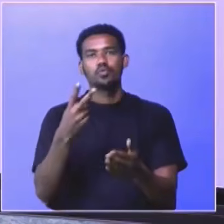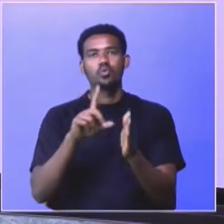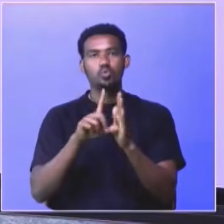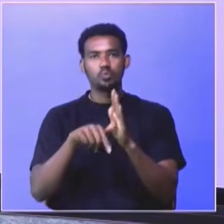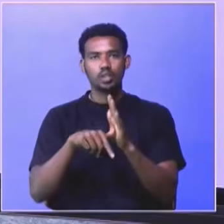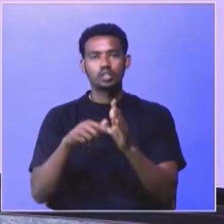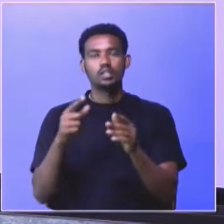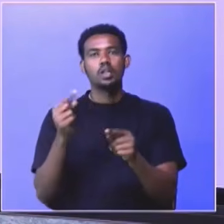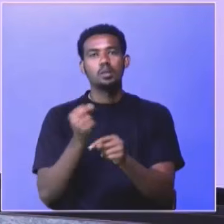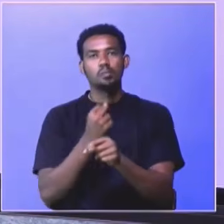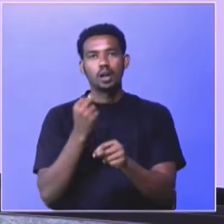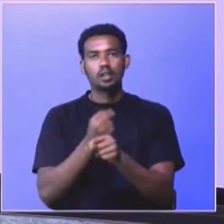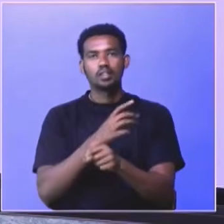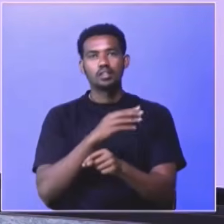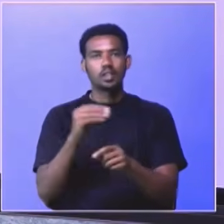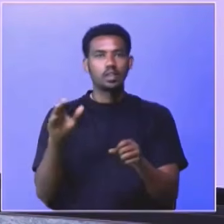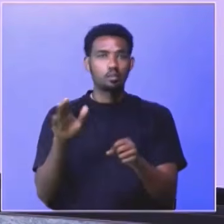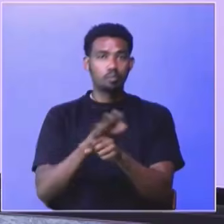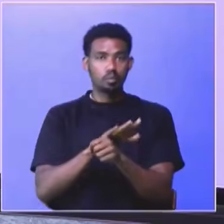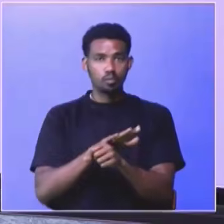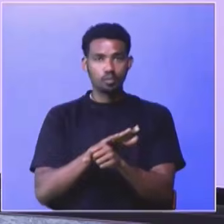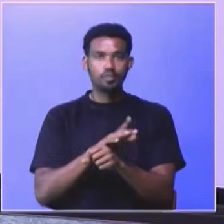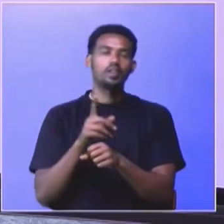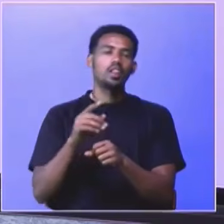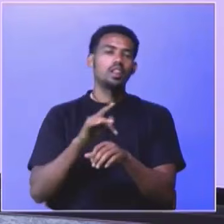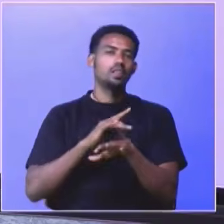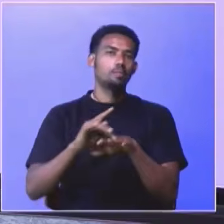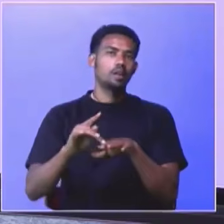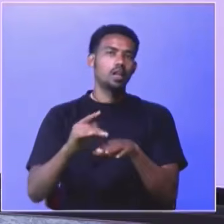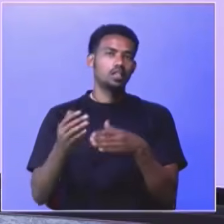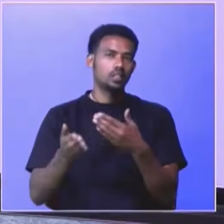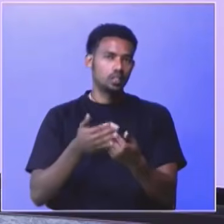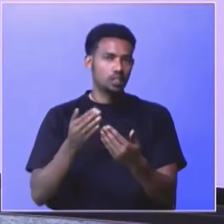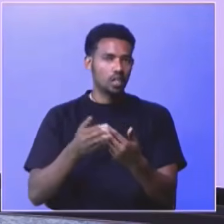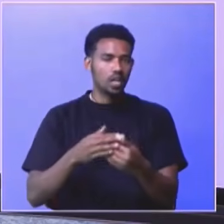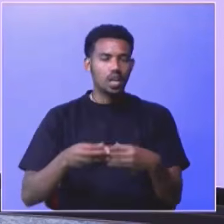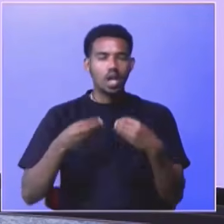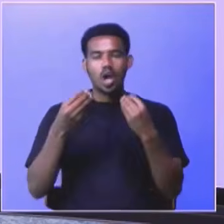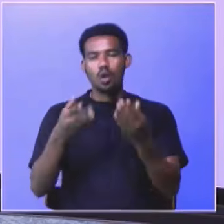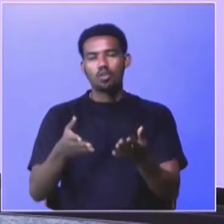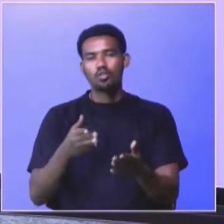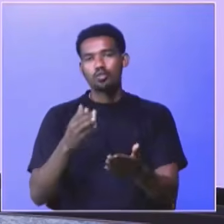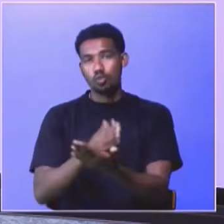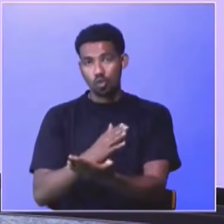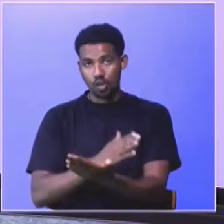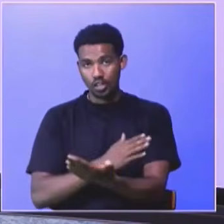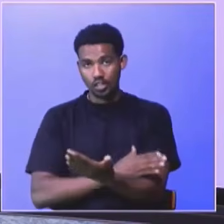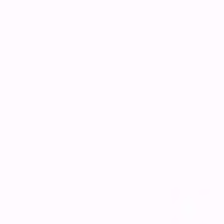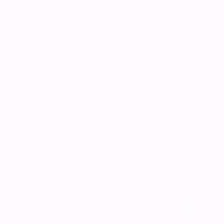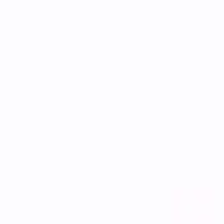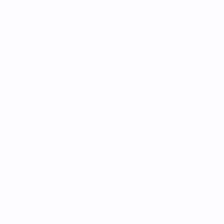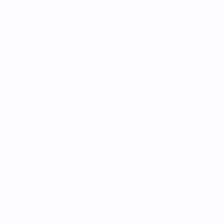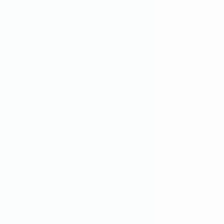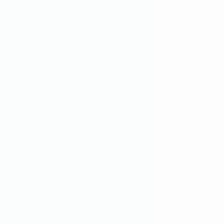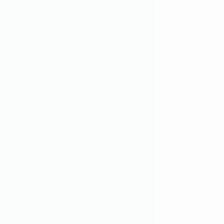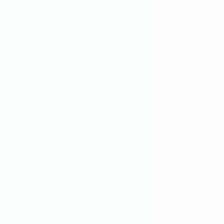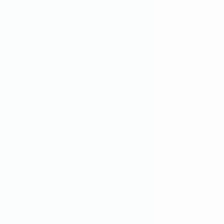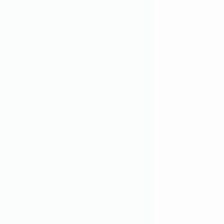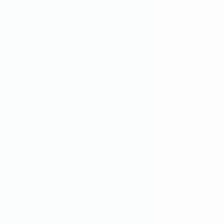to practice and to fill the blanks easily, and I'll give you correction and we are going to practice together.